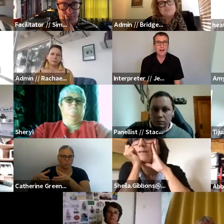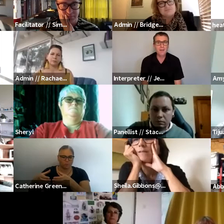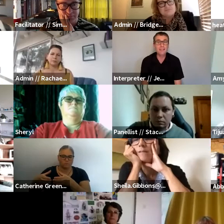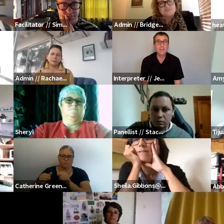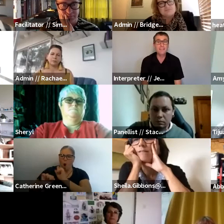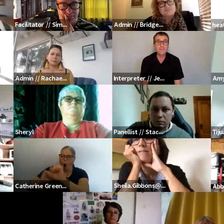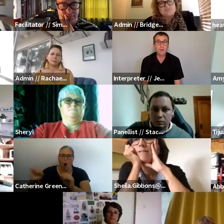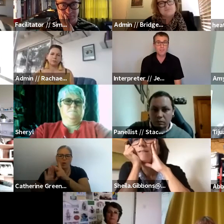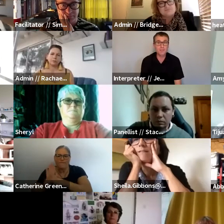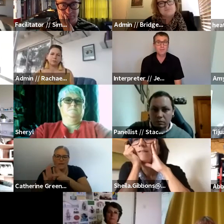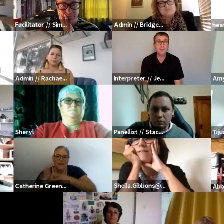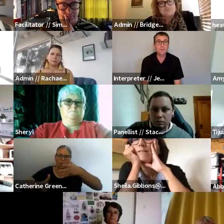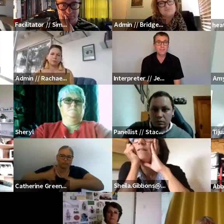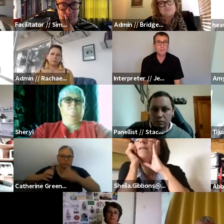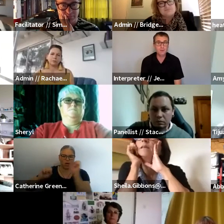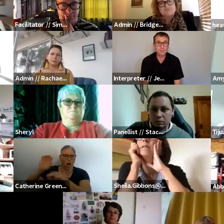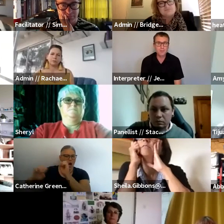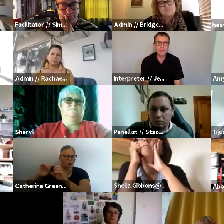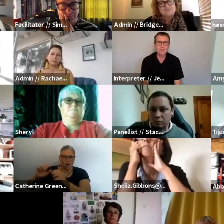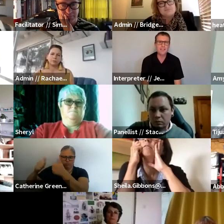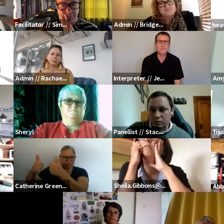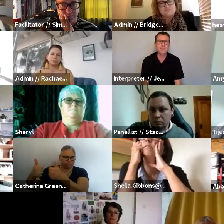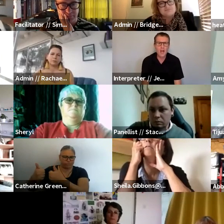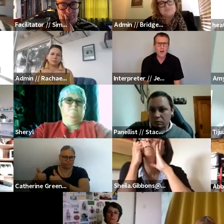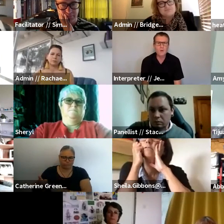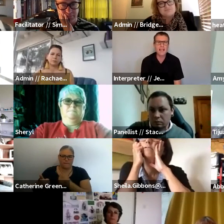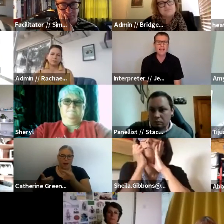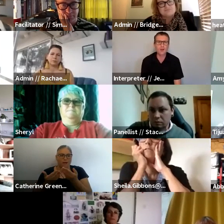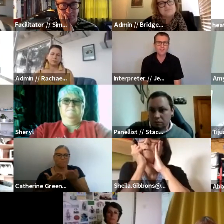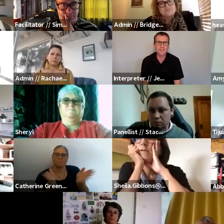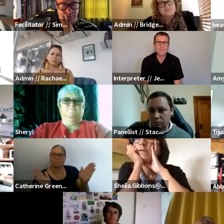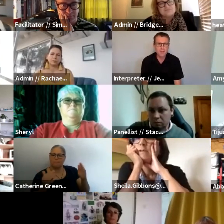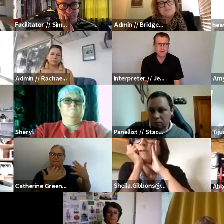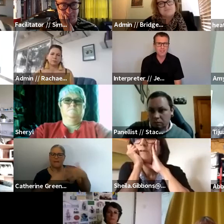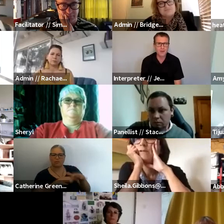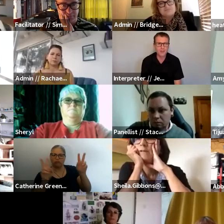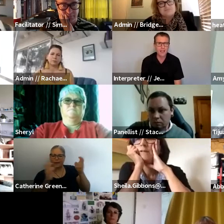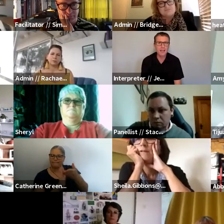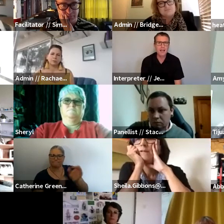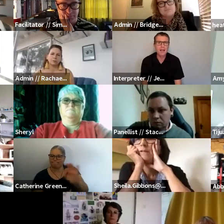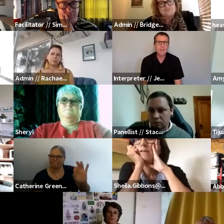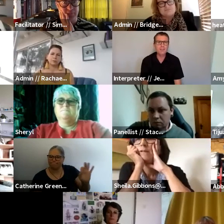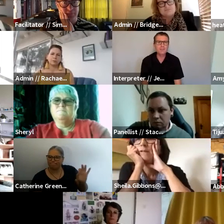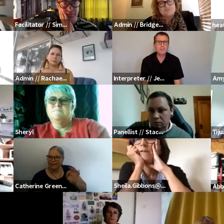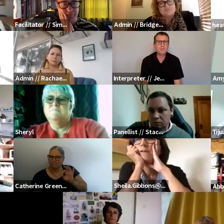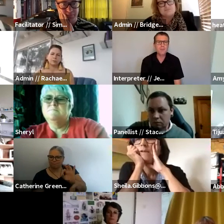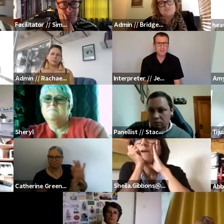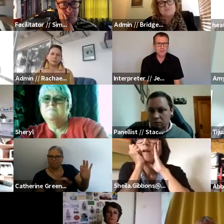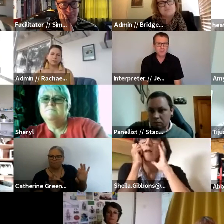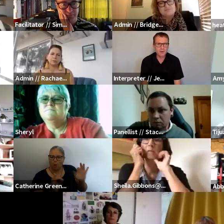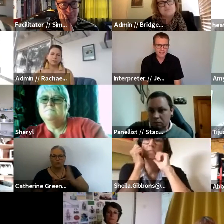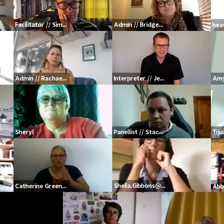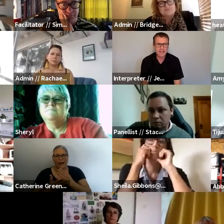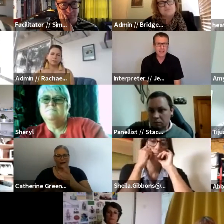have set up a deaf positive Facebook group. And so there's videos and content that they're posting online. But in terms of